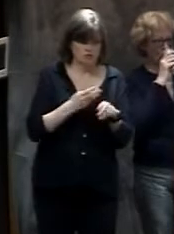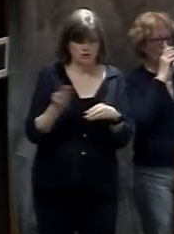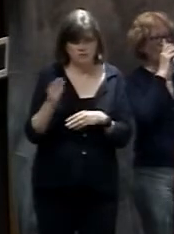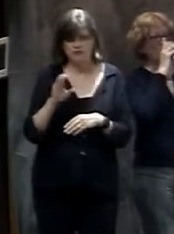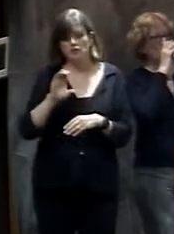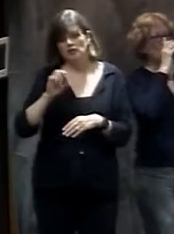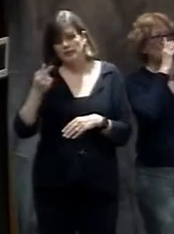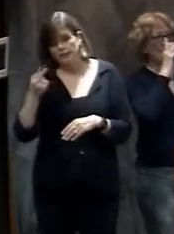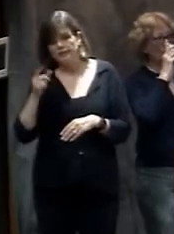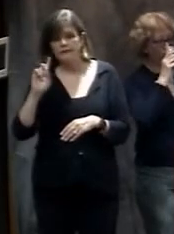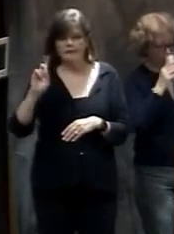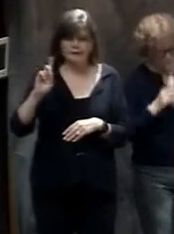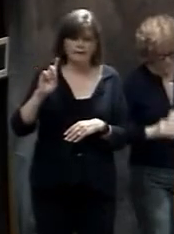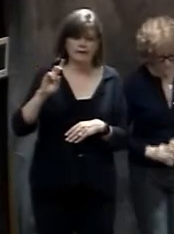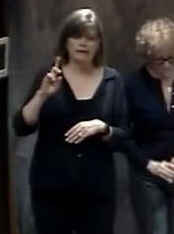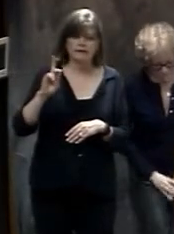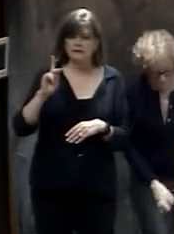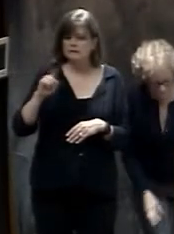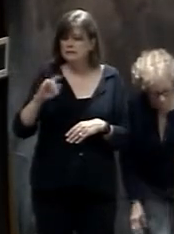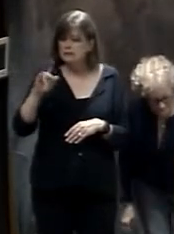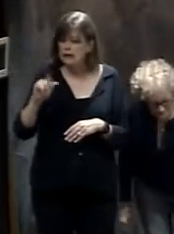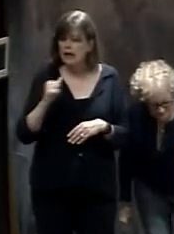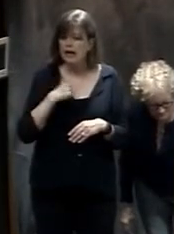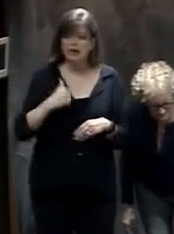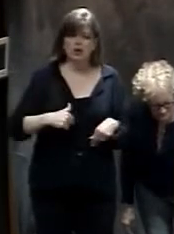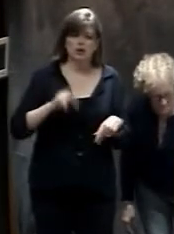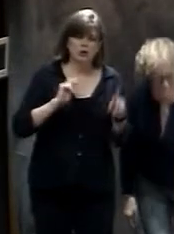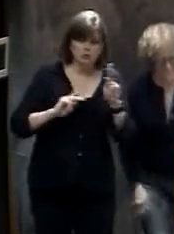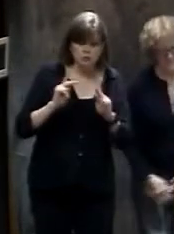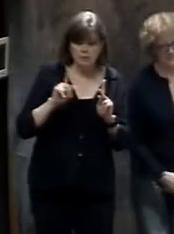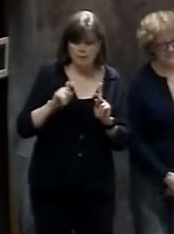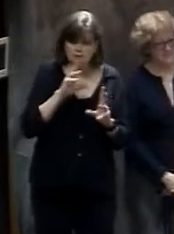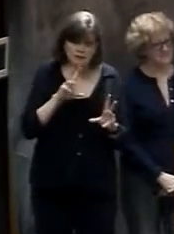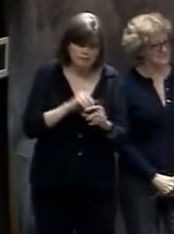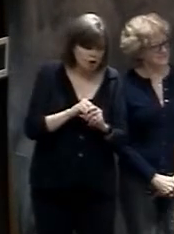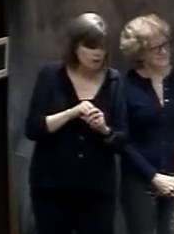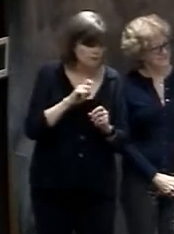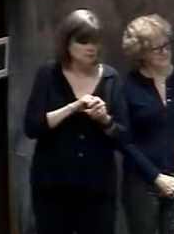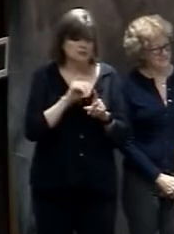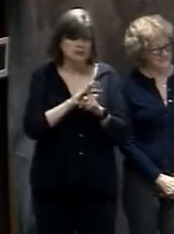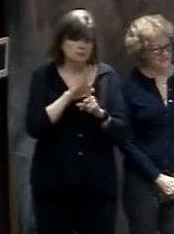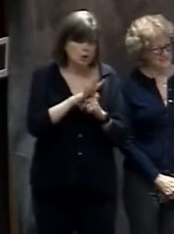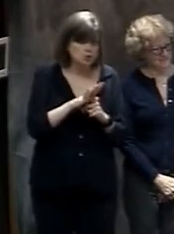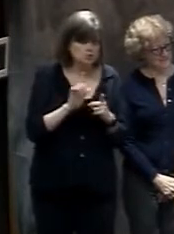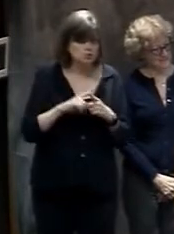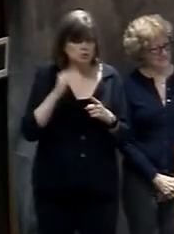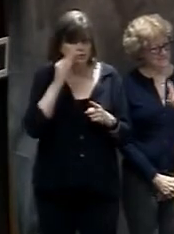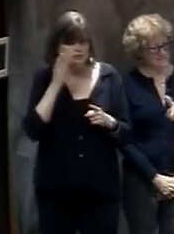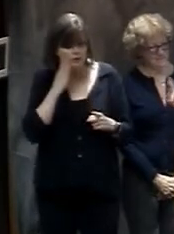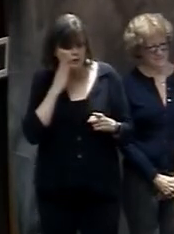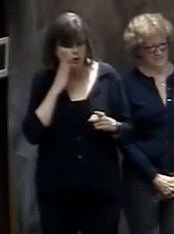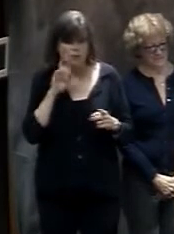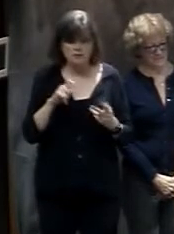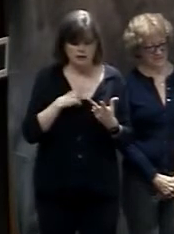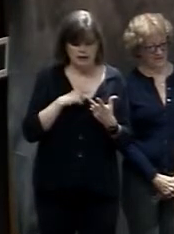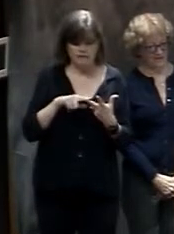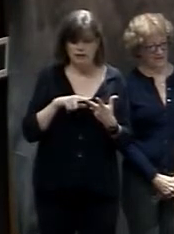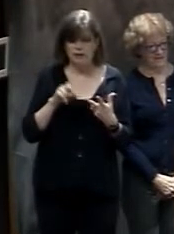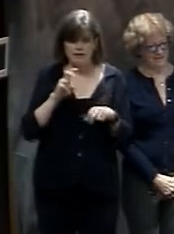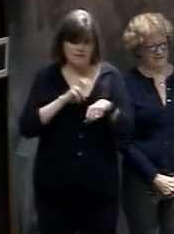chikungunya or dengue, and it had human factors. You need to have humans, and they need to be exposed to the mosquito. You need to have the